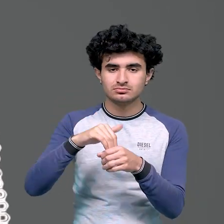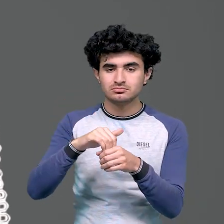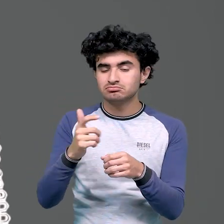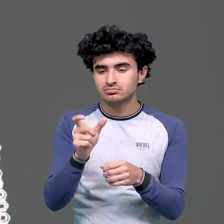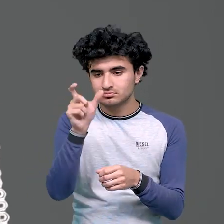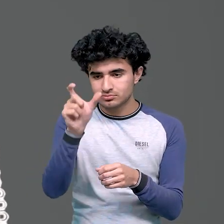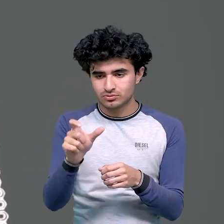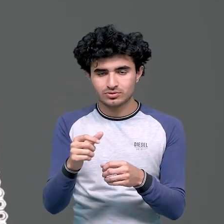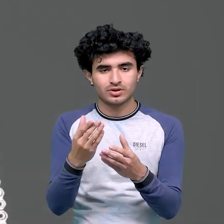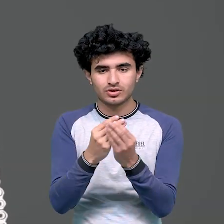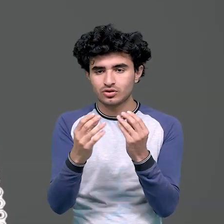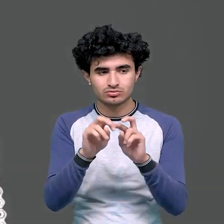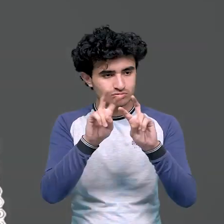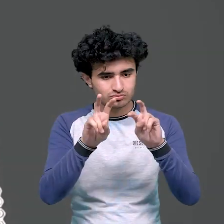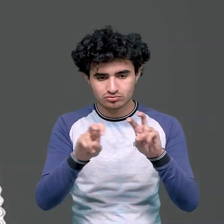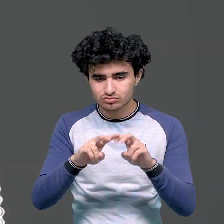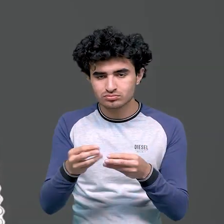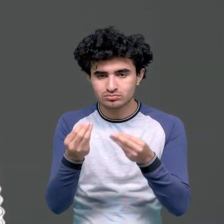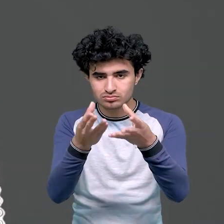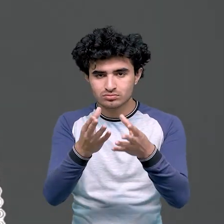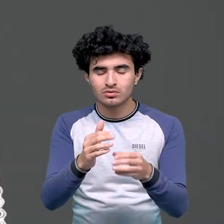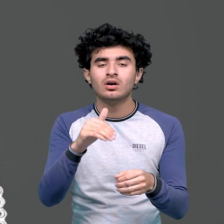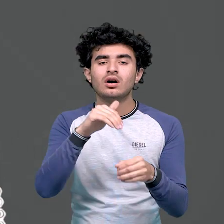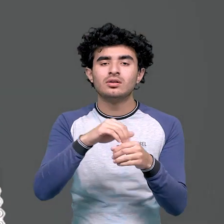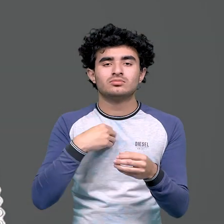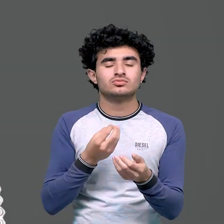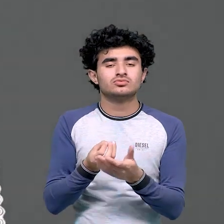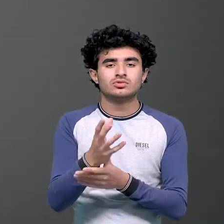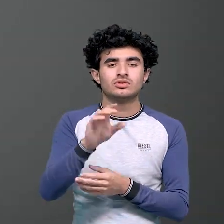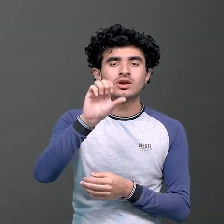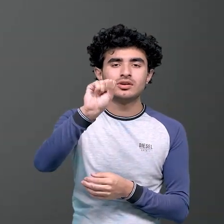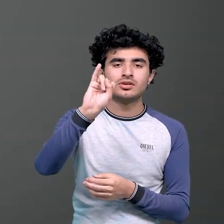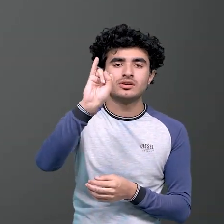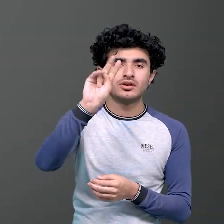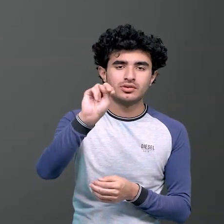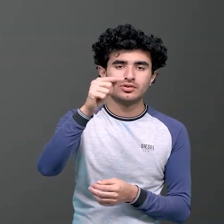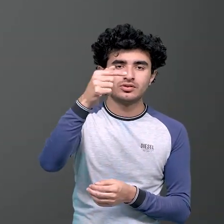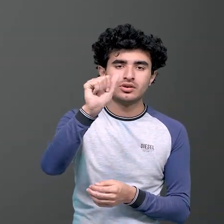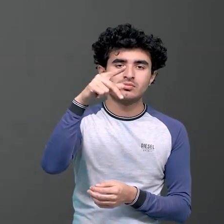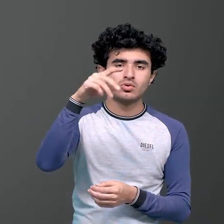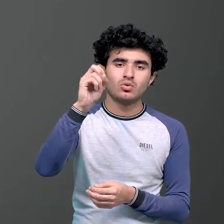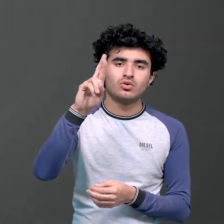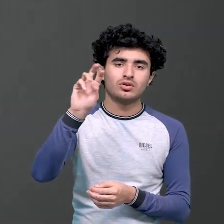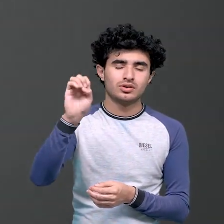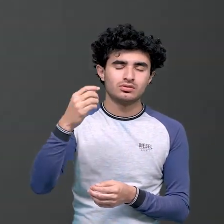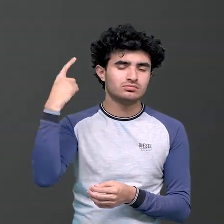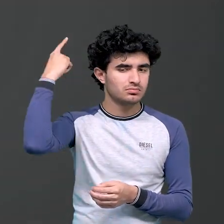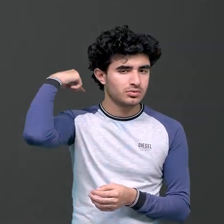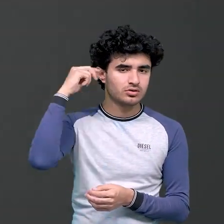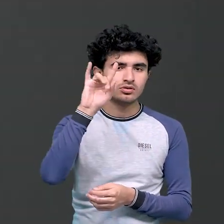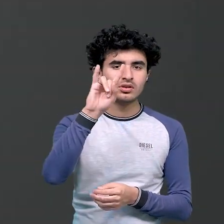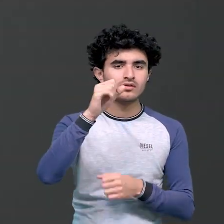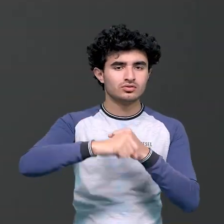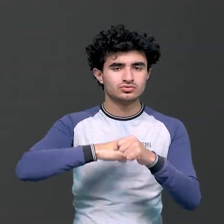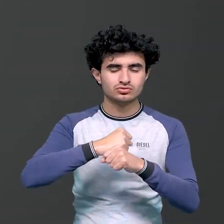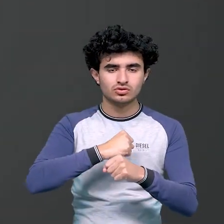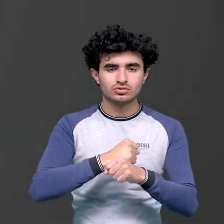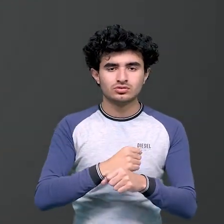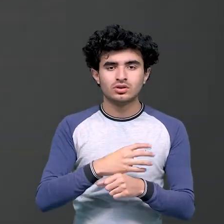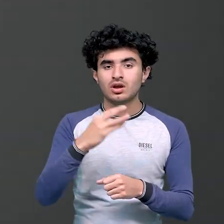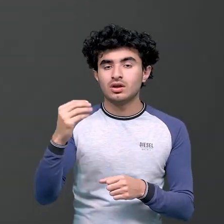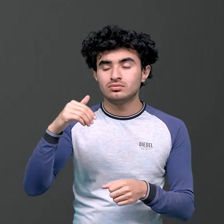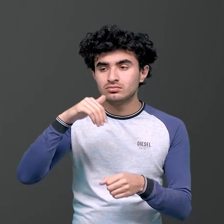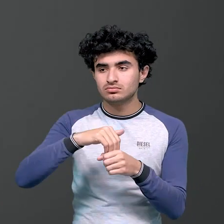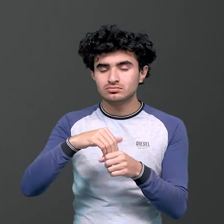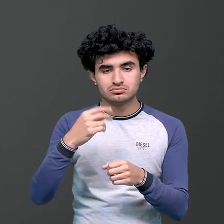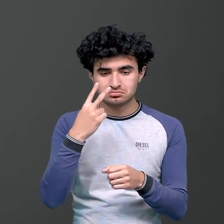my journey from Hong Kong and then I moved to Singapore. Asia is very interesting when it comes to journalism. There are lots and lots of